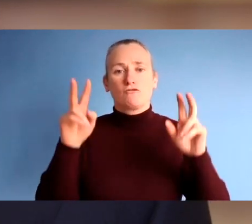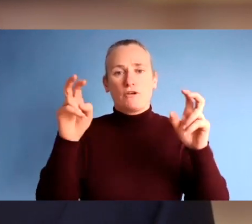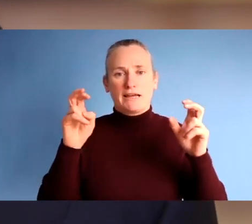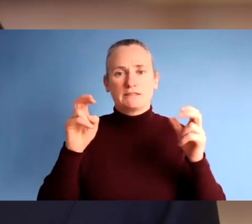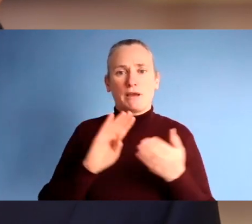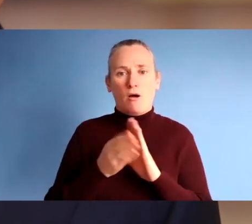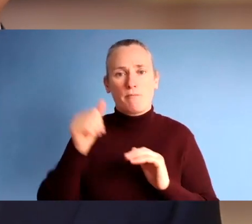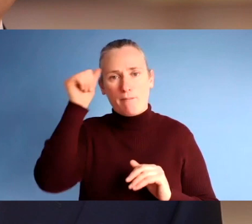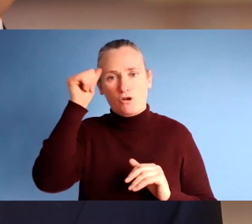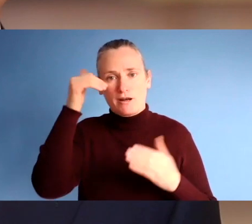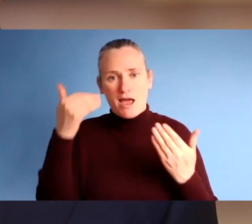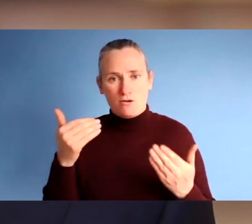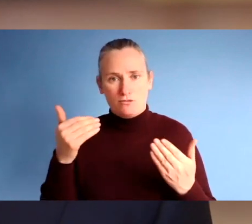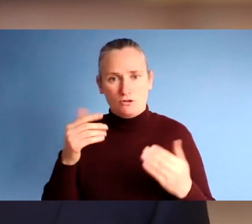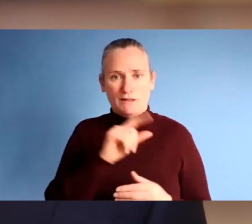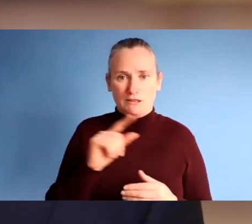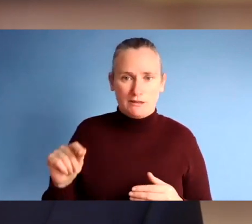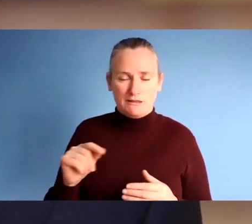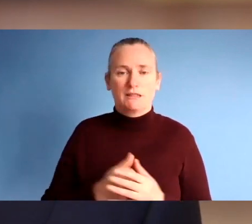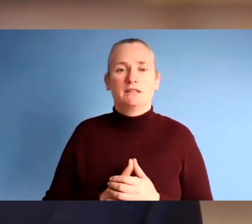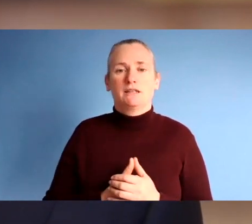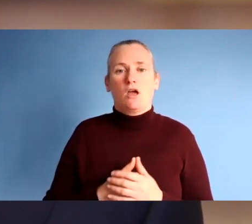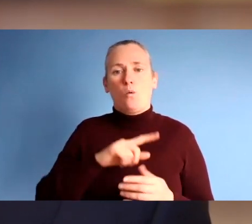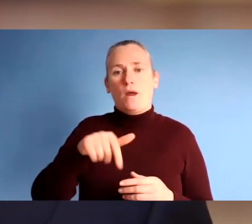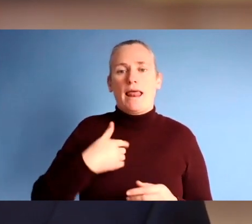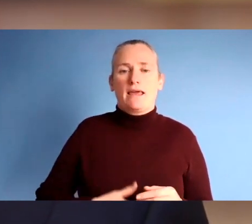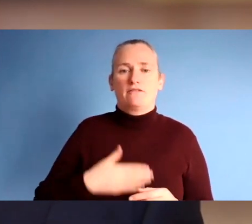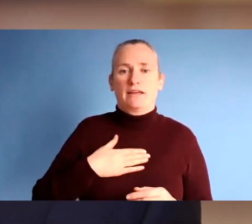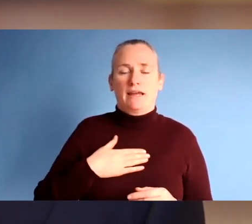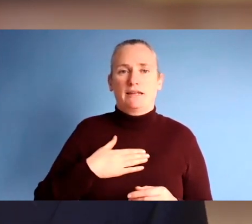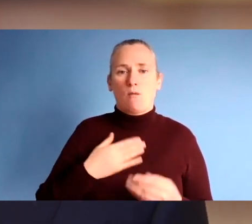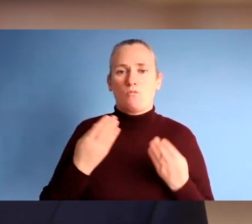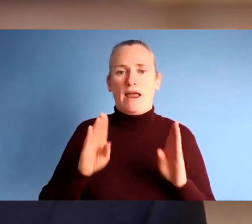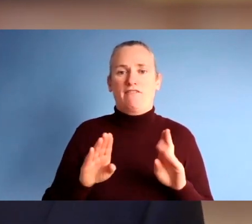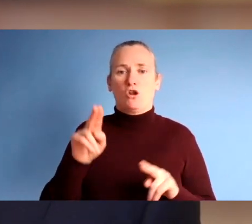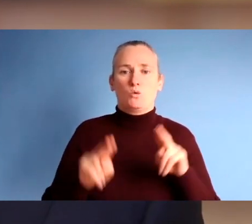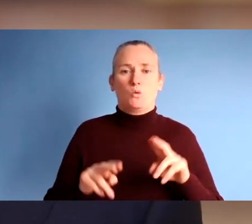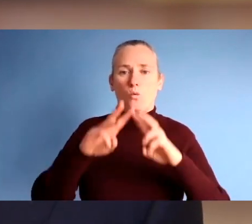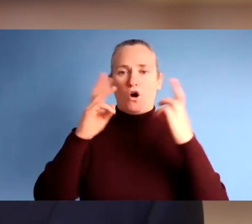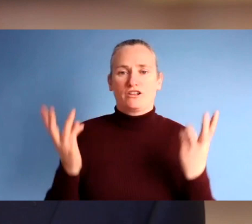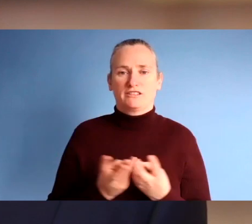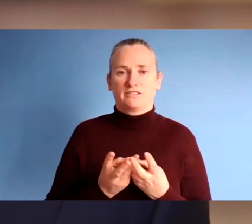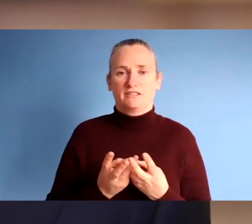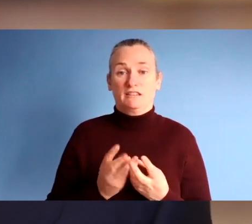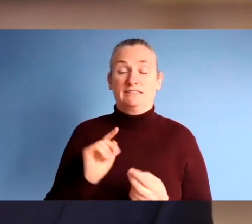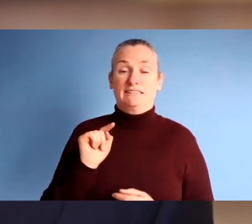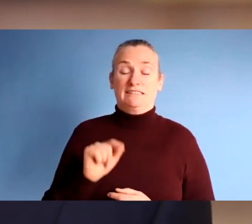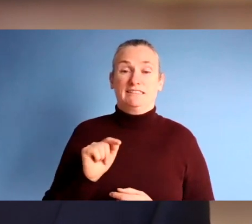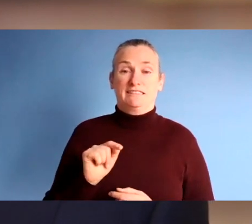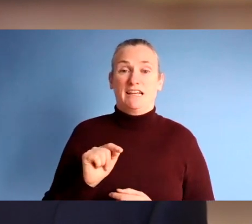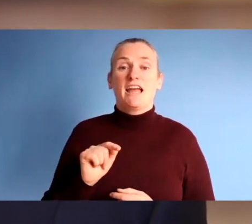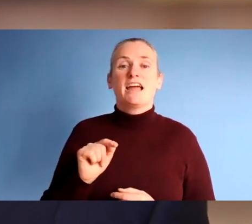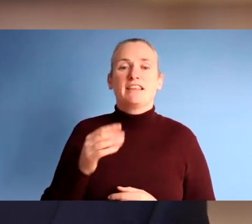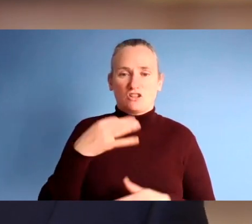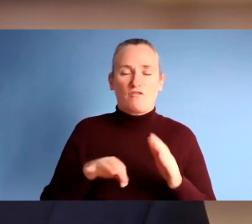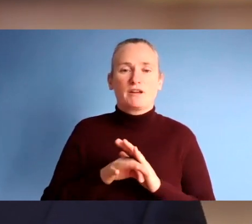currency in the commentary about 2020 is that we are living in a brave new world. In that context, this government